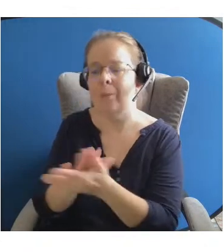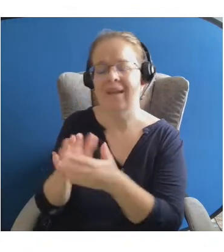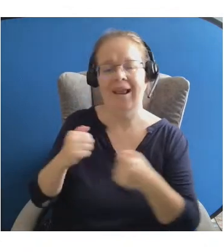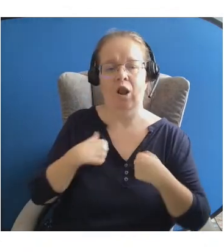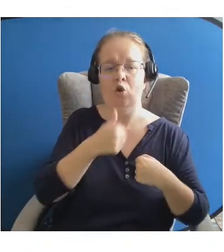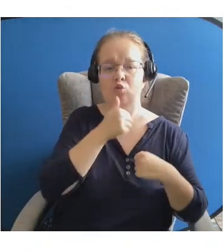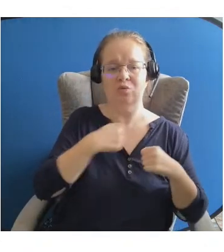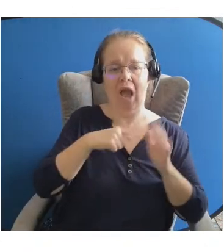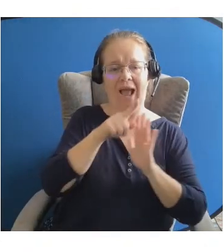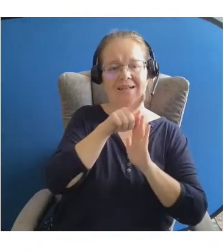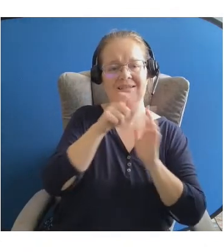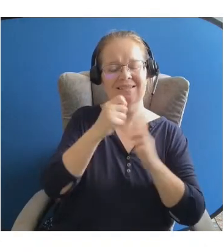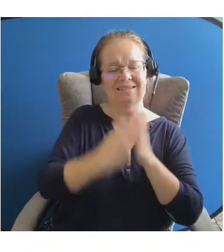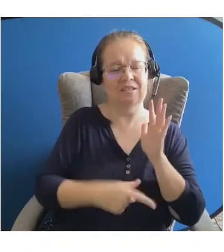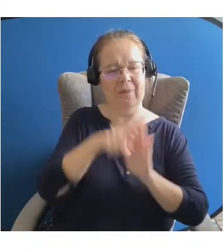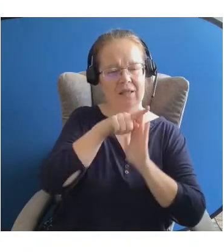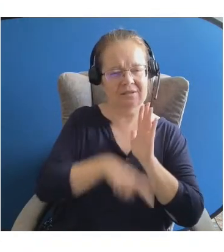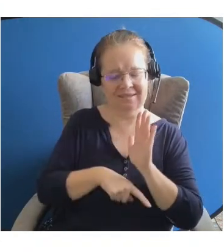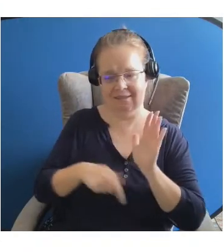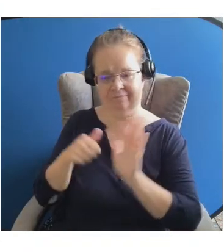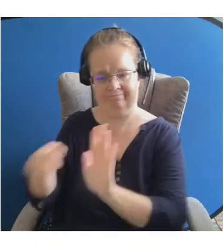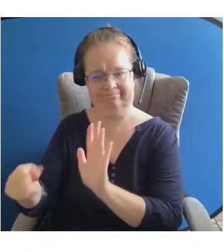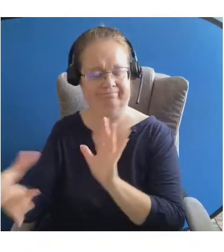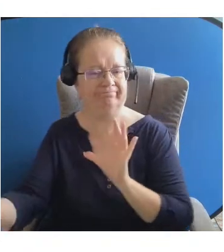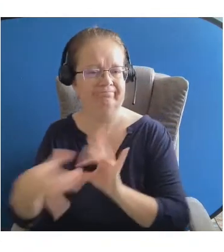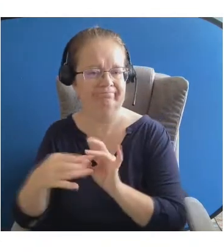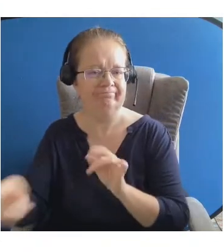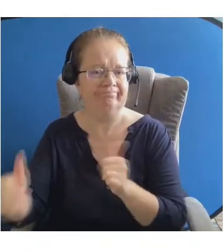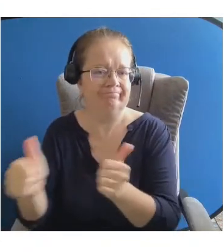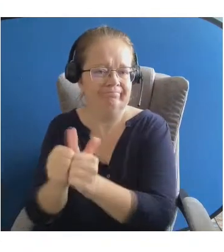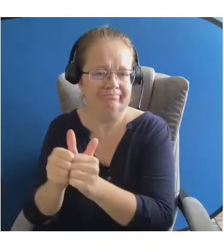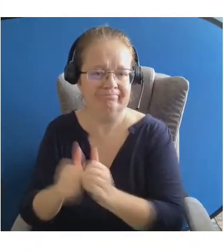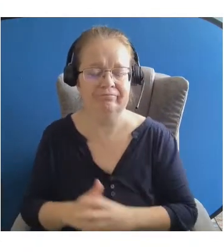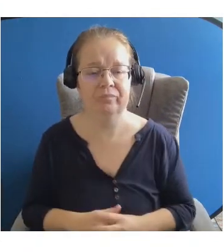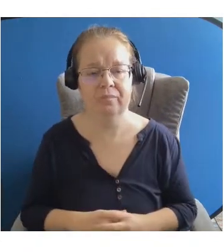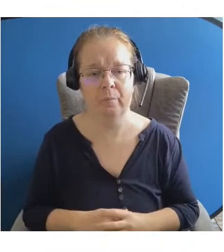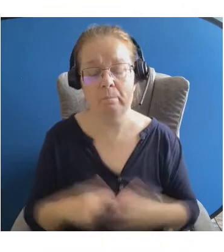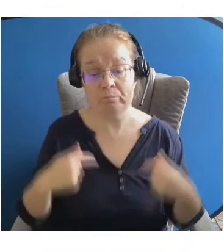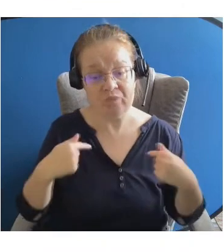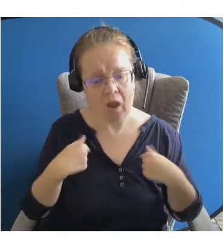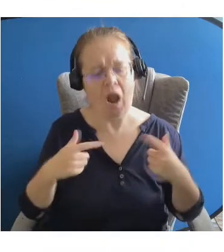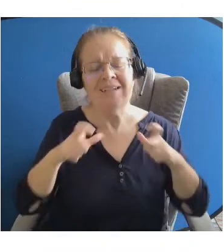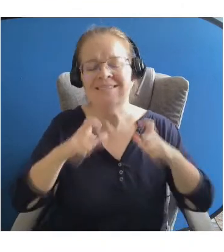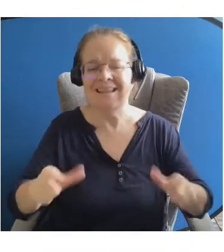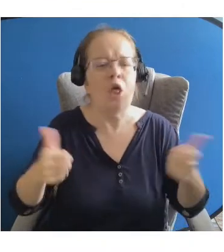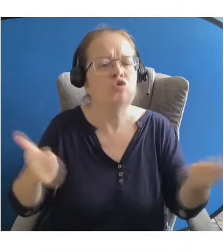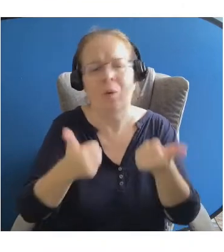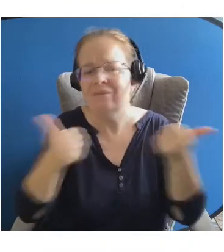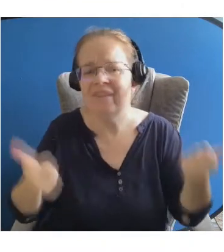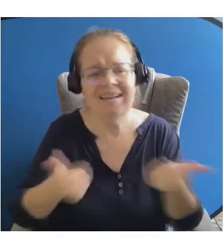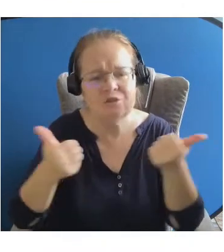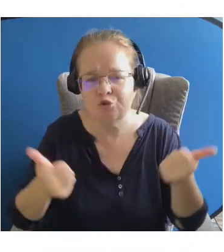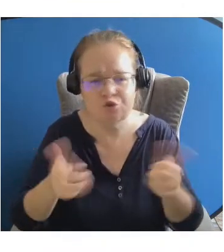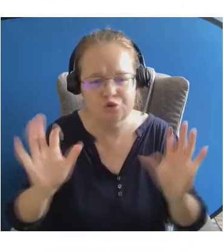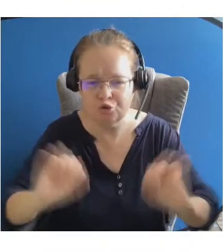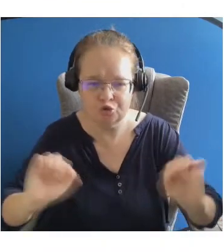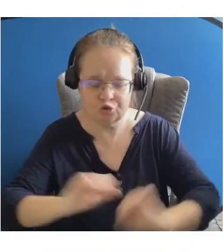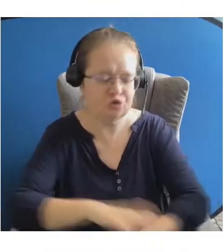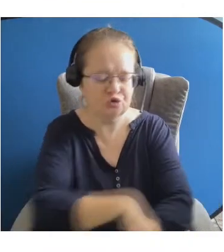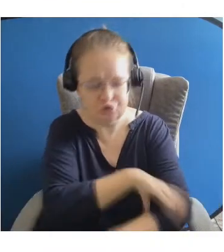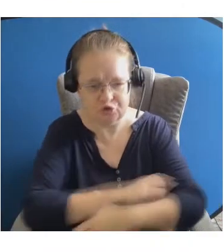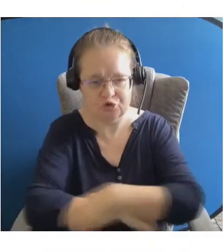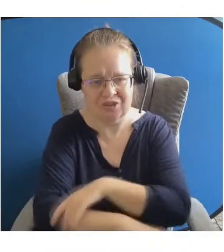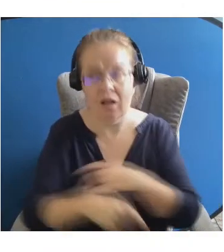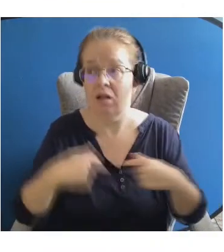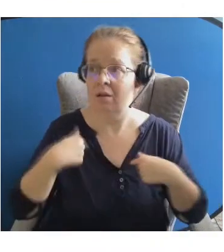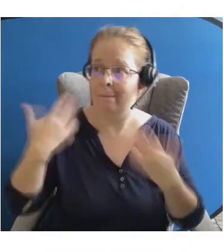this. And I think while we still feel like we have a lot to do, we've also learned so much now over the past